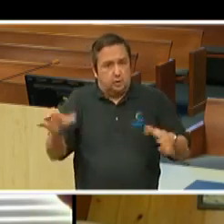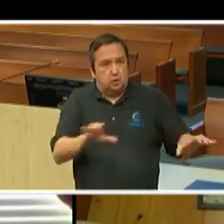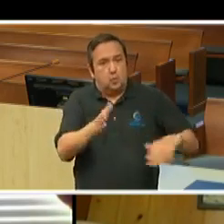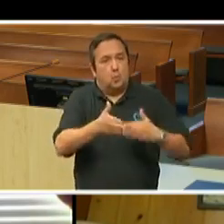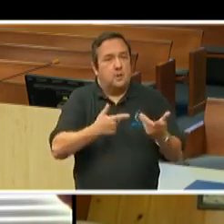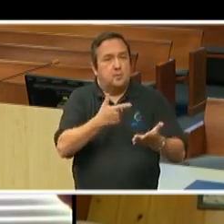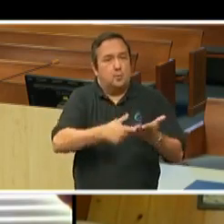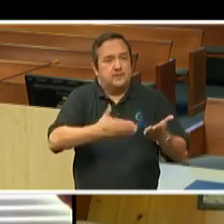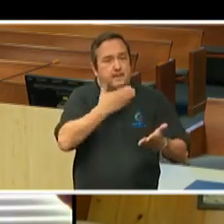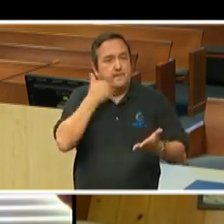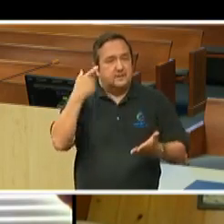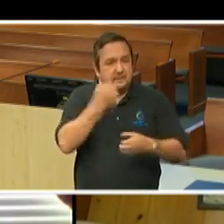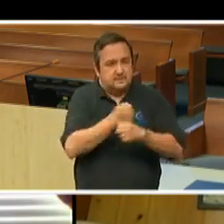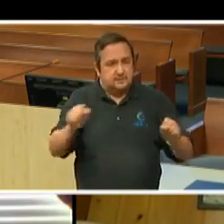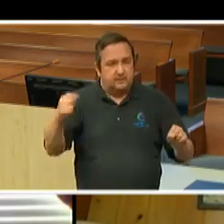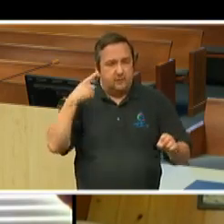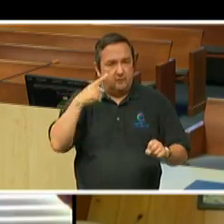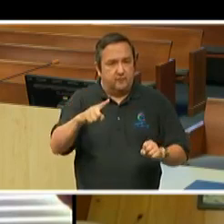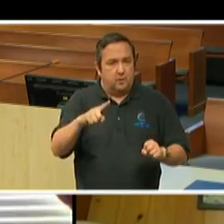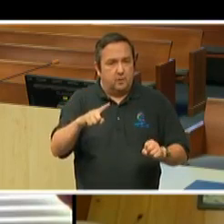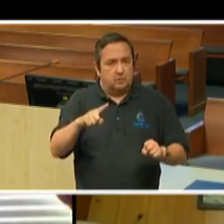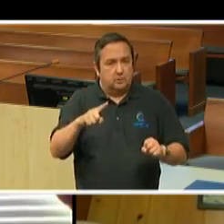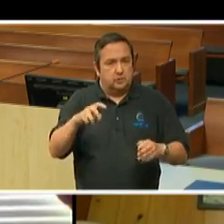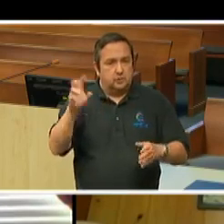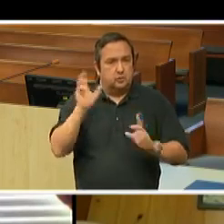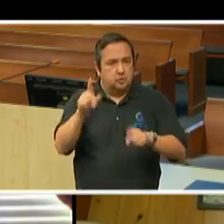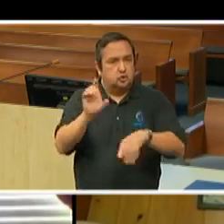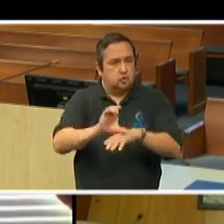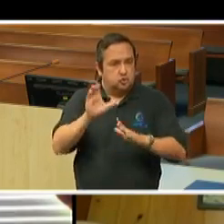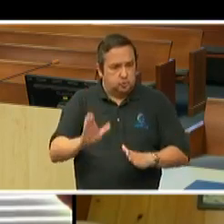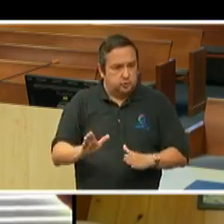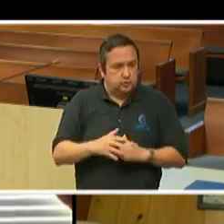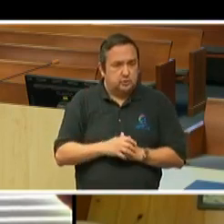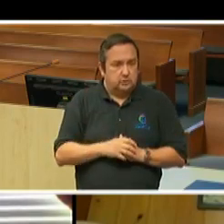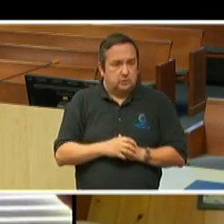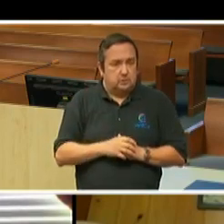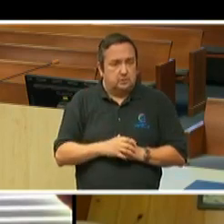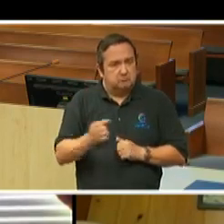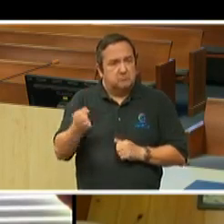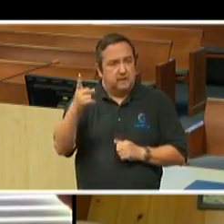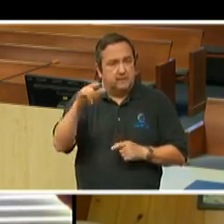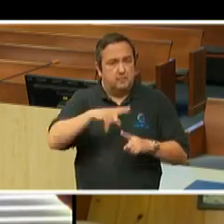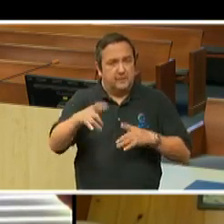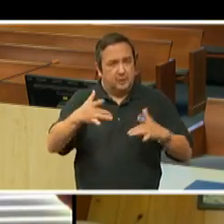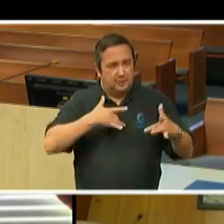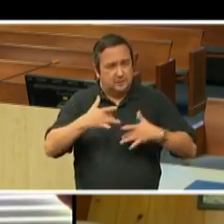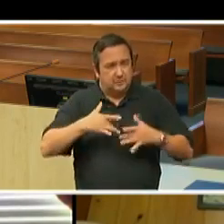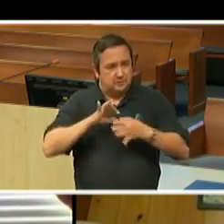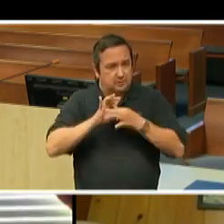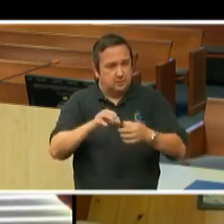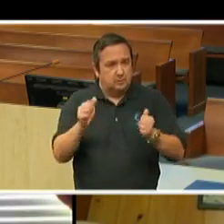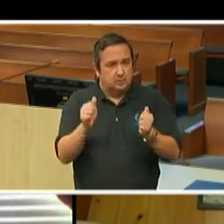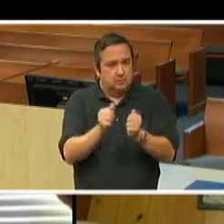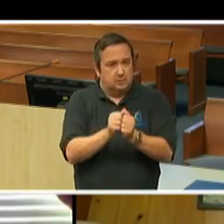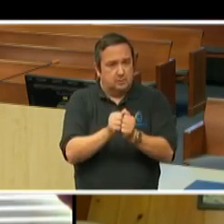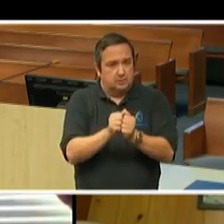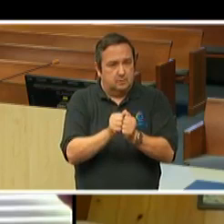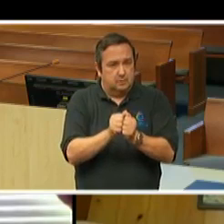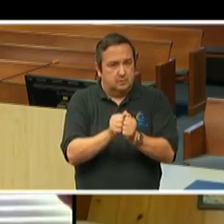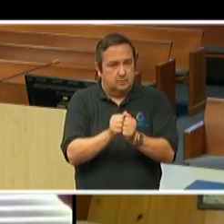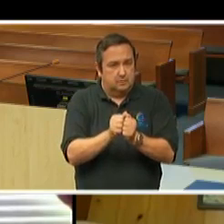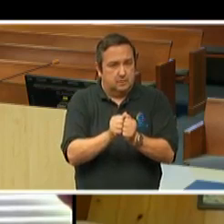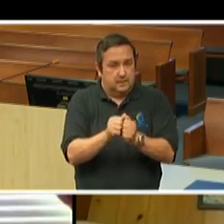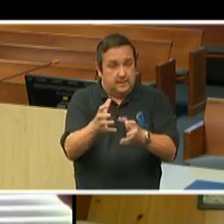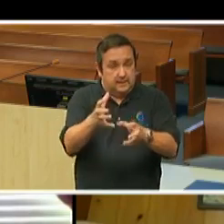best and safe for their parishioners. And I understand that. But they're having some concerns. If they could just get